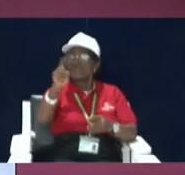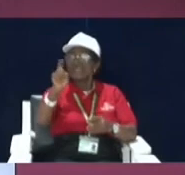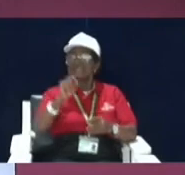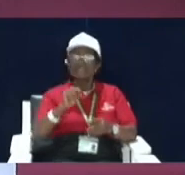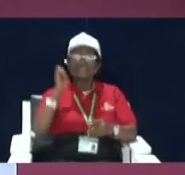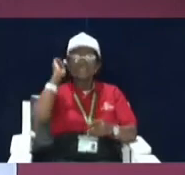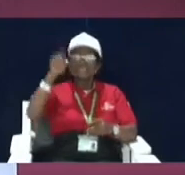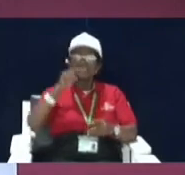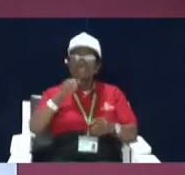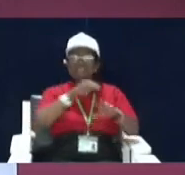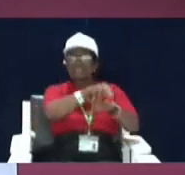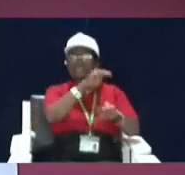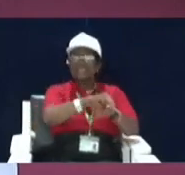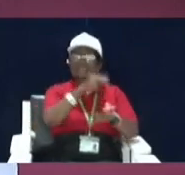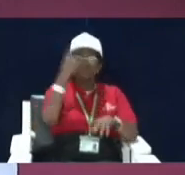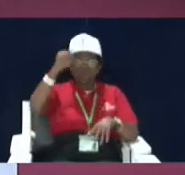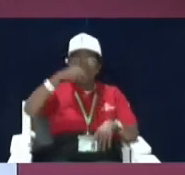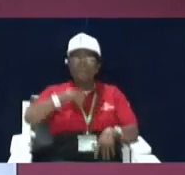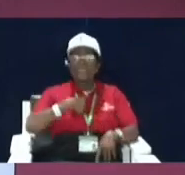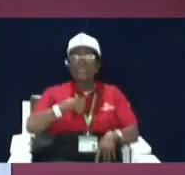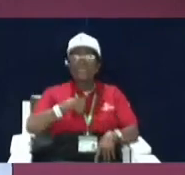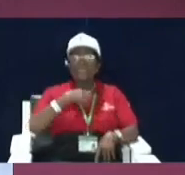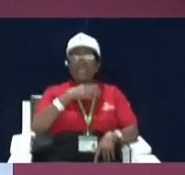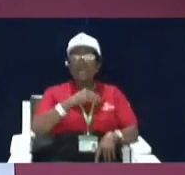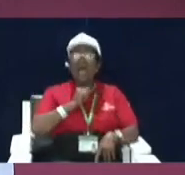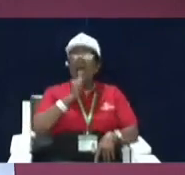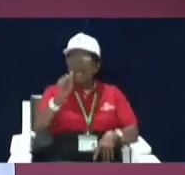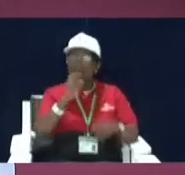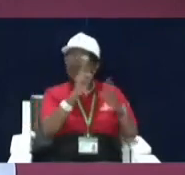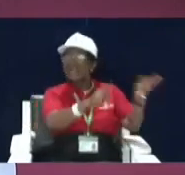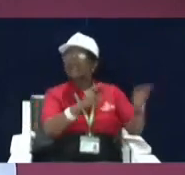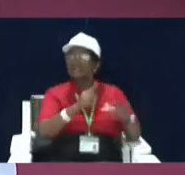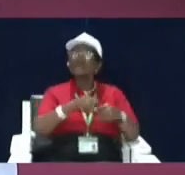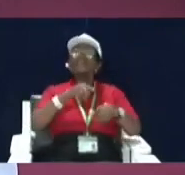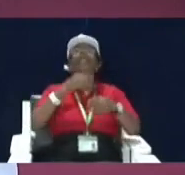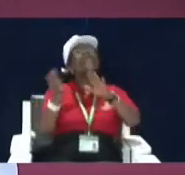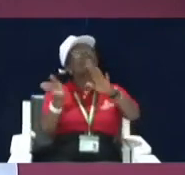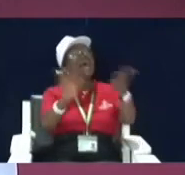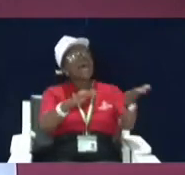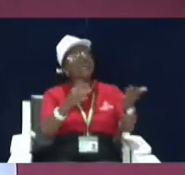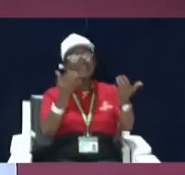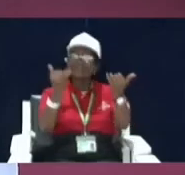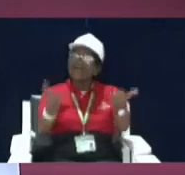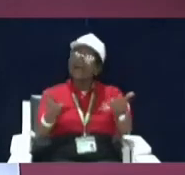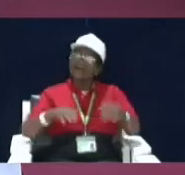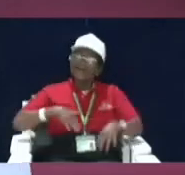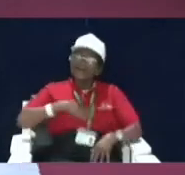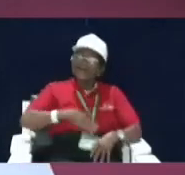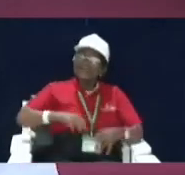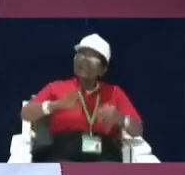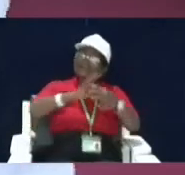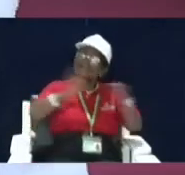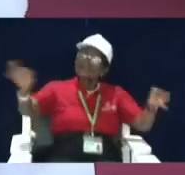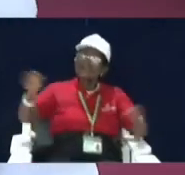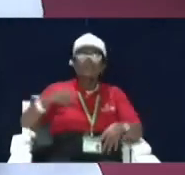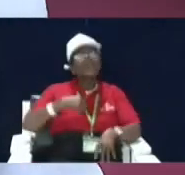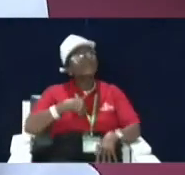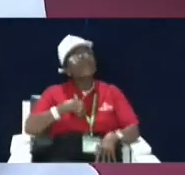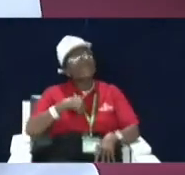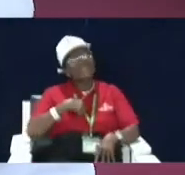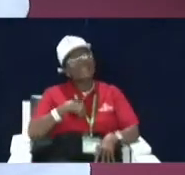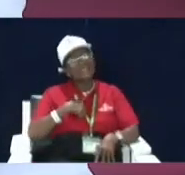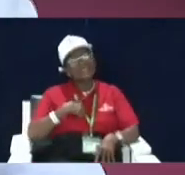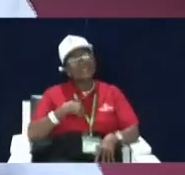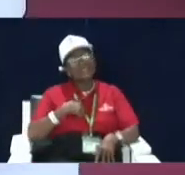he sent for me. I'm ready to go now. Please release me.